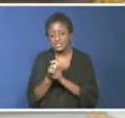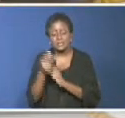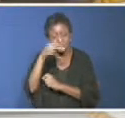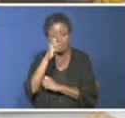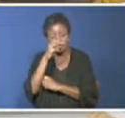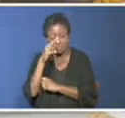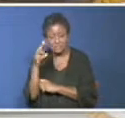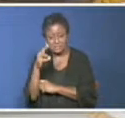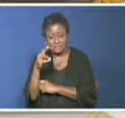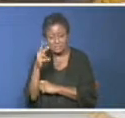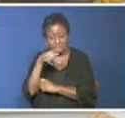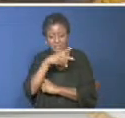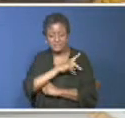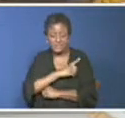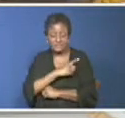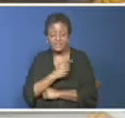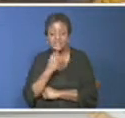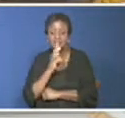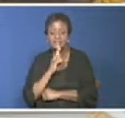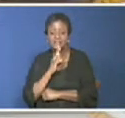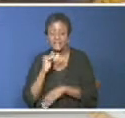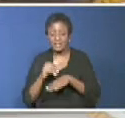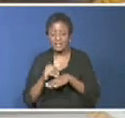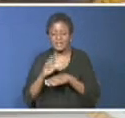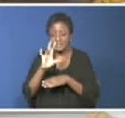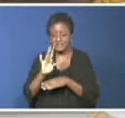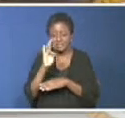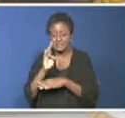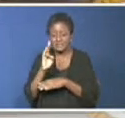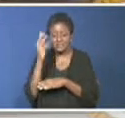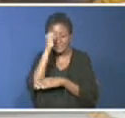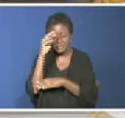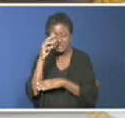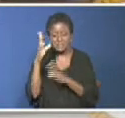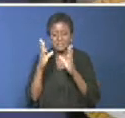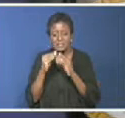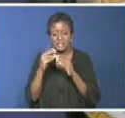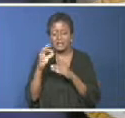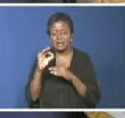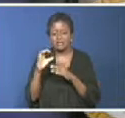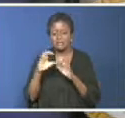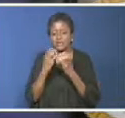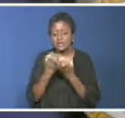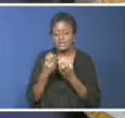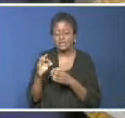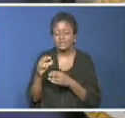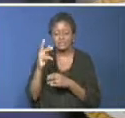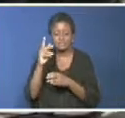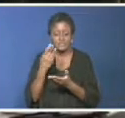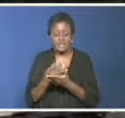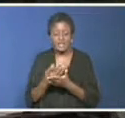Prime Minister the Honorable Philip Davis, who addressed the seventh ministerial meeting of the Coalition of Finance Ministers for Climate Action